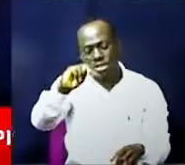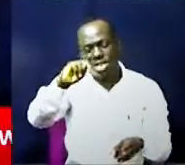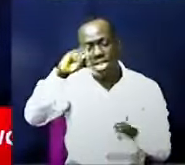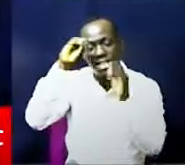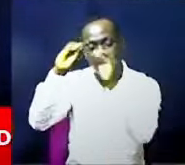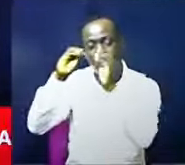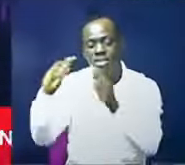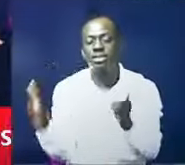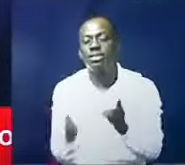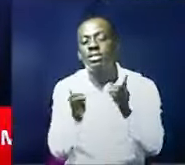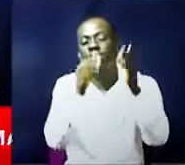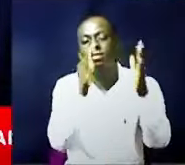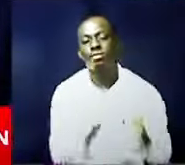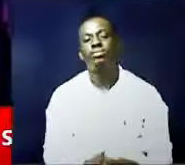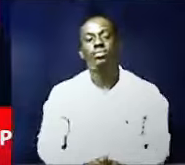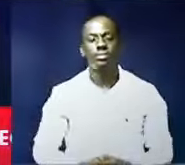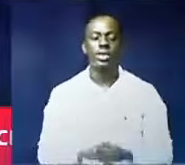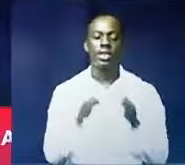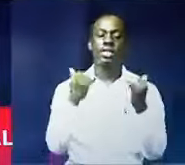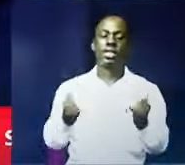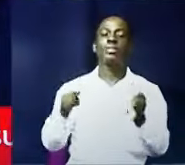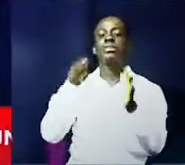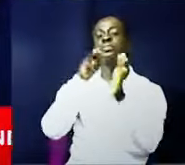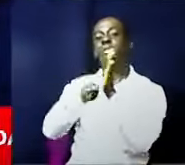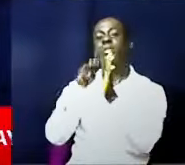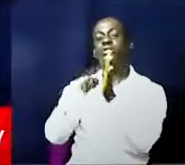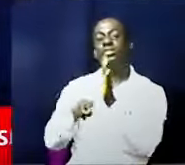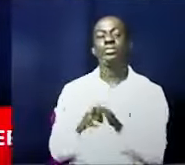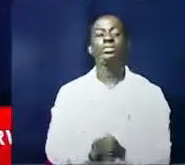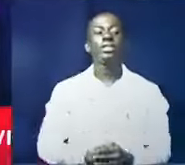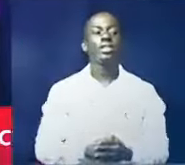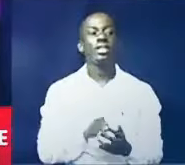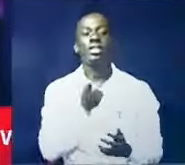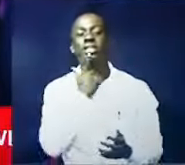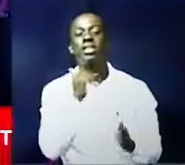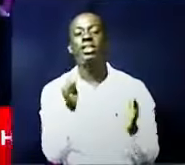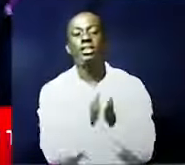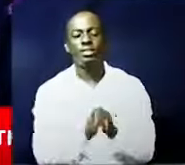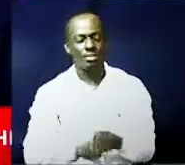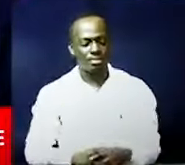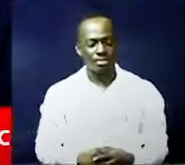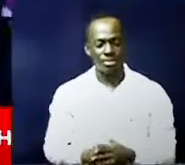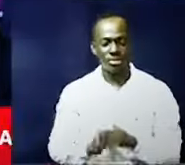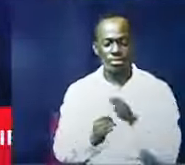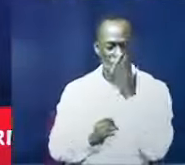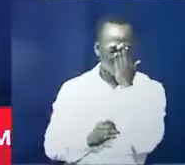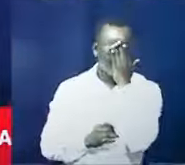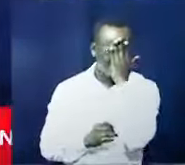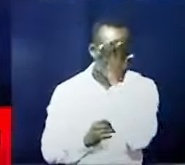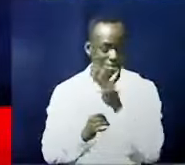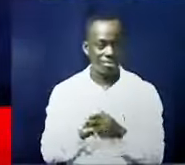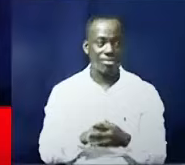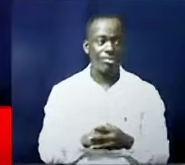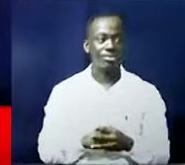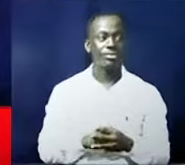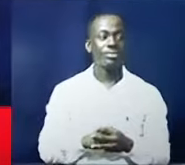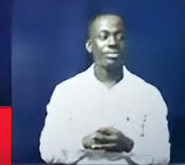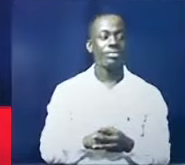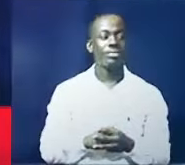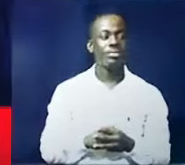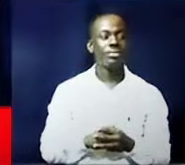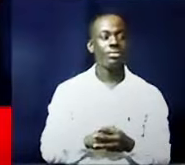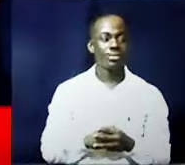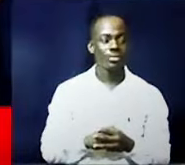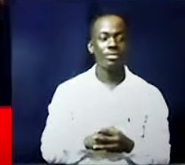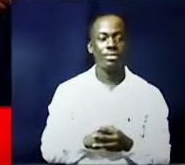Now the book of Matthew humano also brings this same story or this same request and how